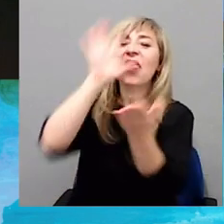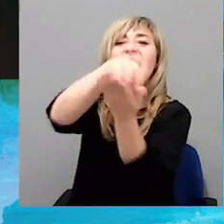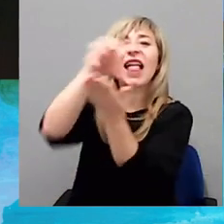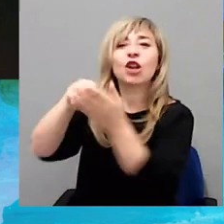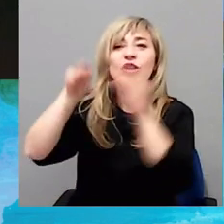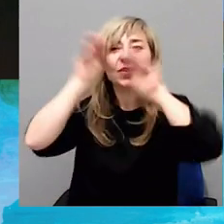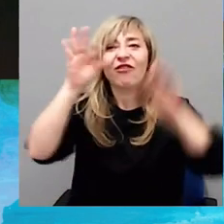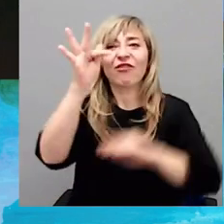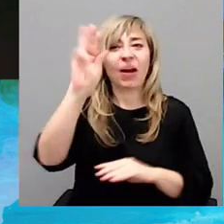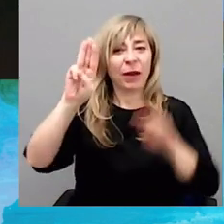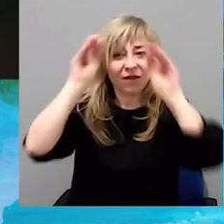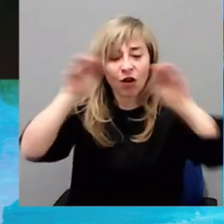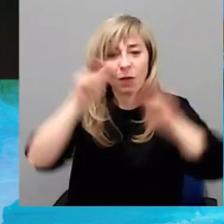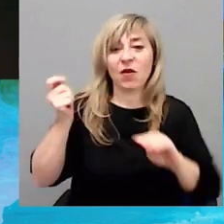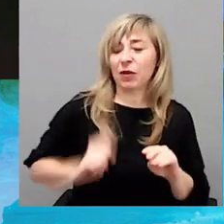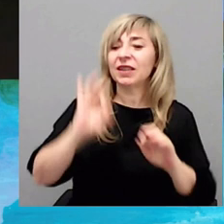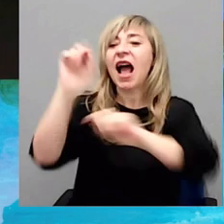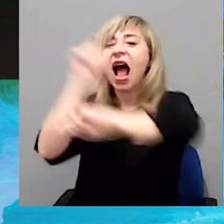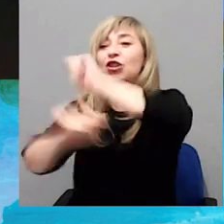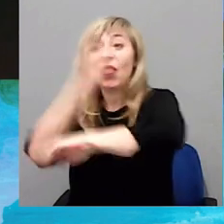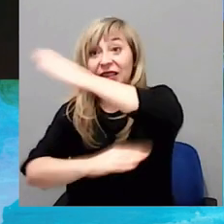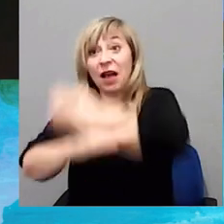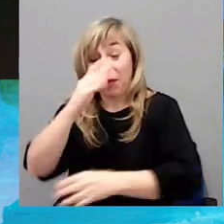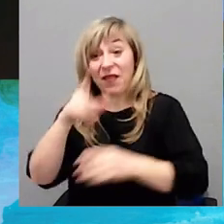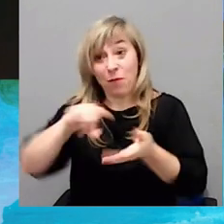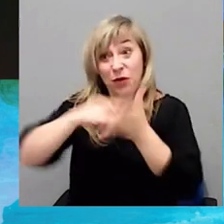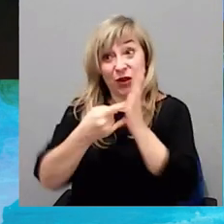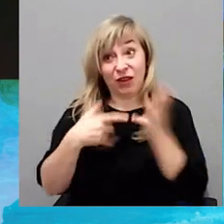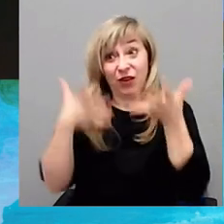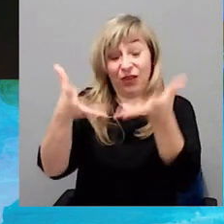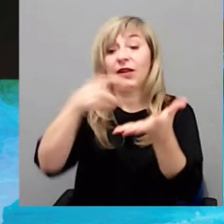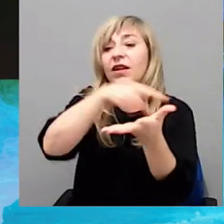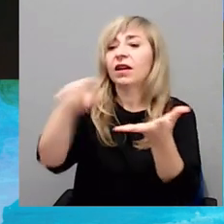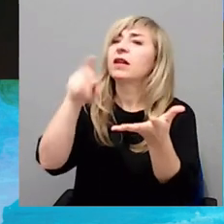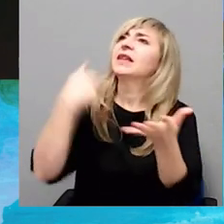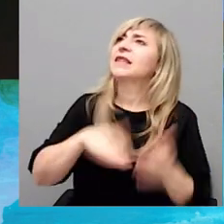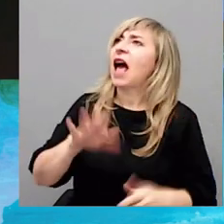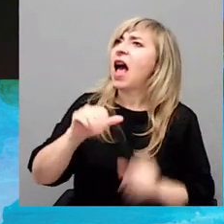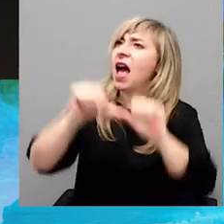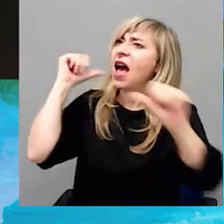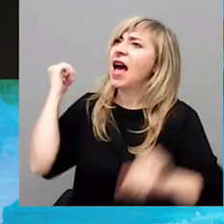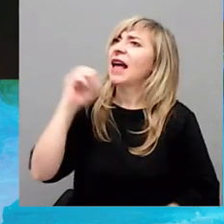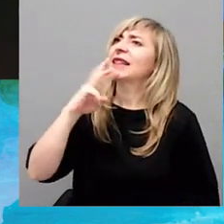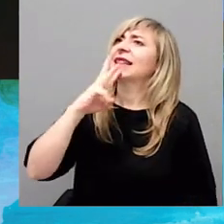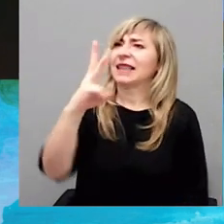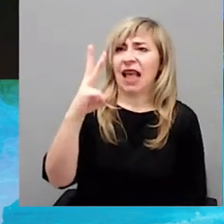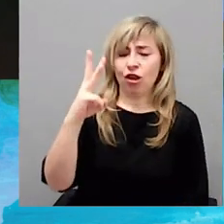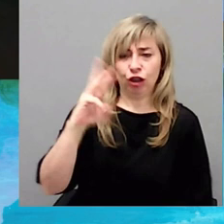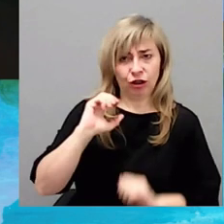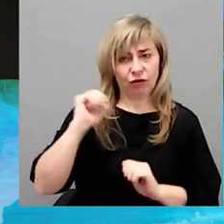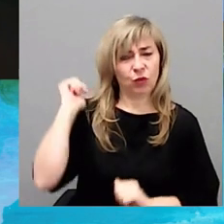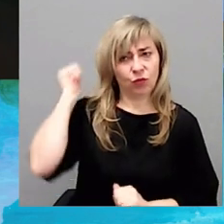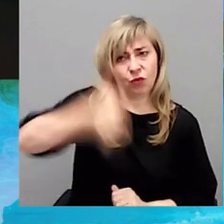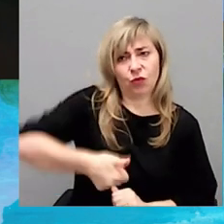The project has been in collaboration with disability associations and vocational training centers. We've been doing this